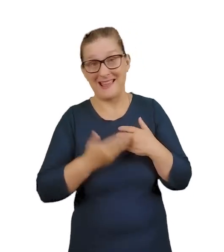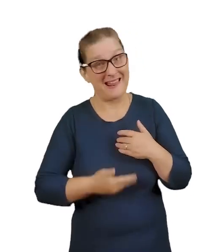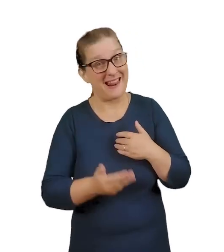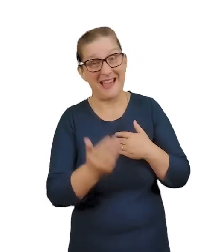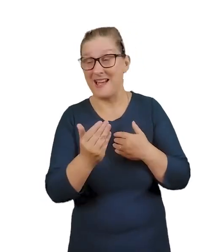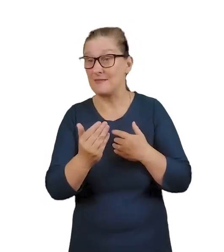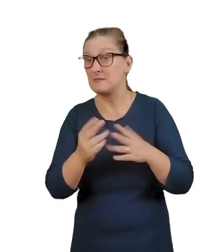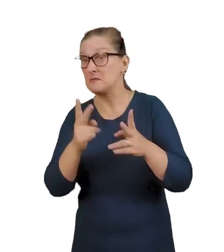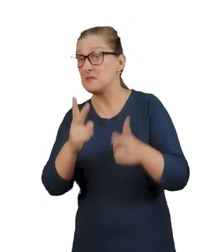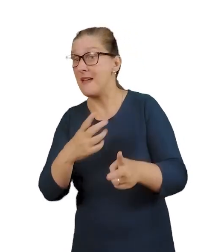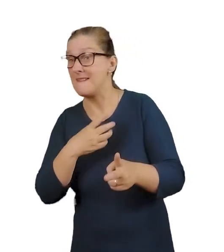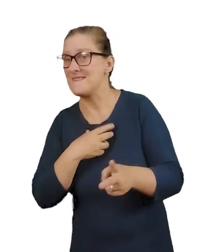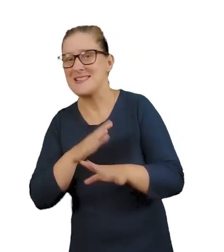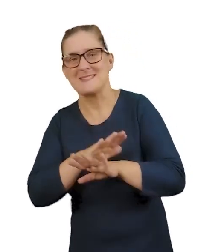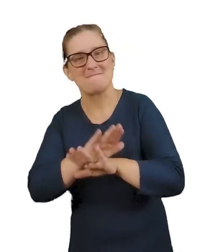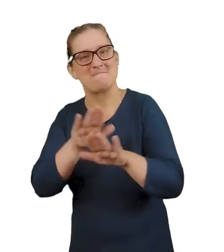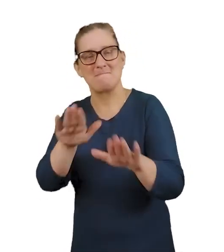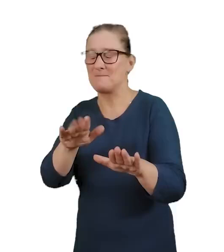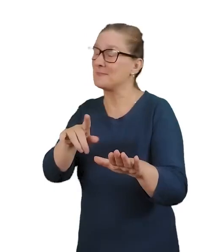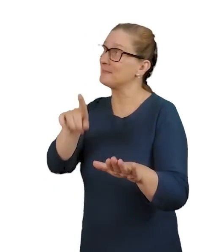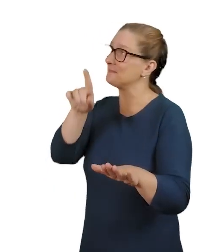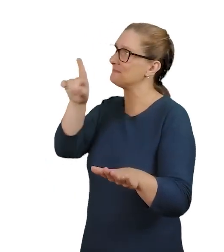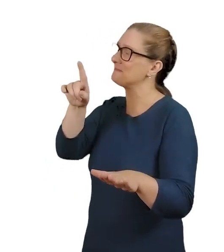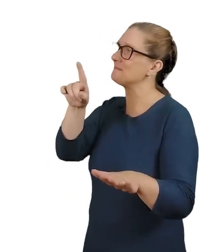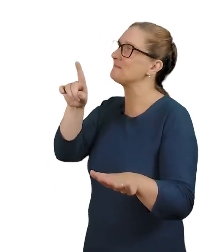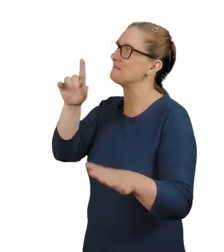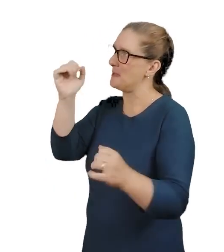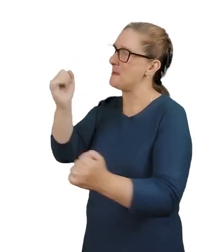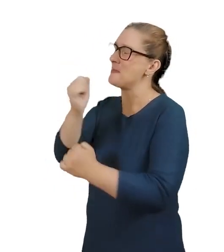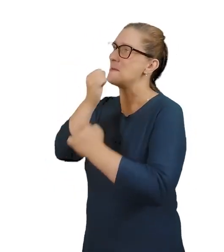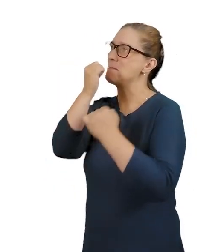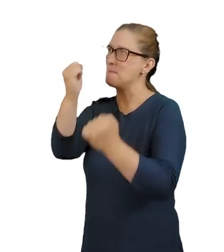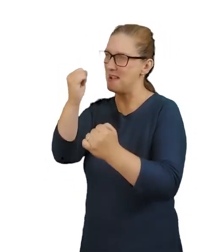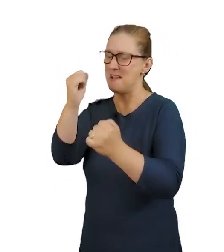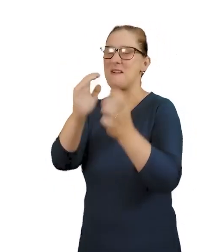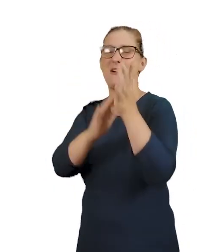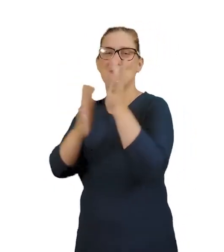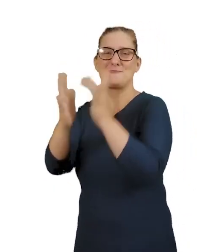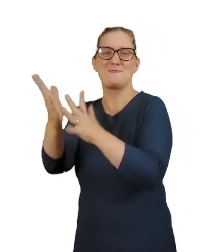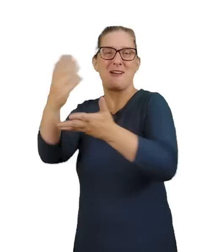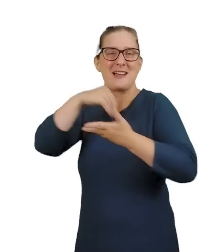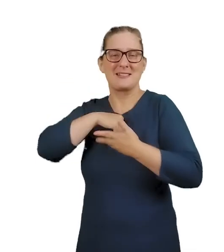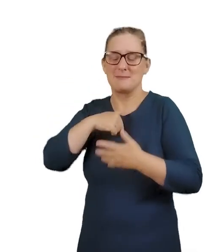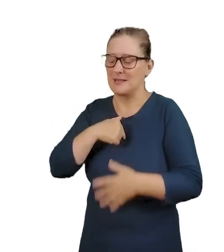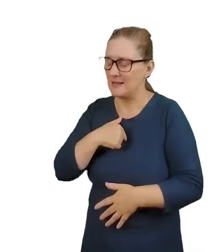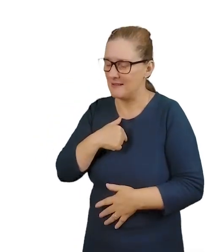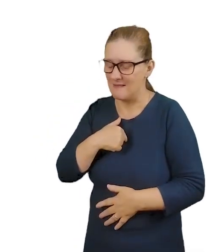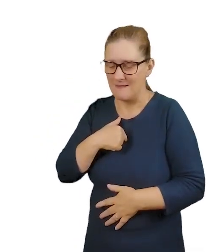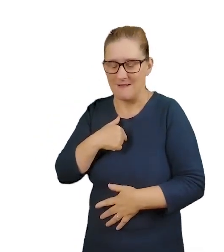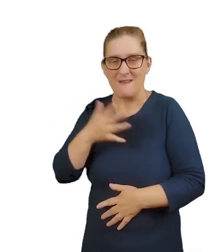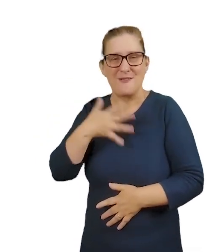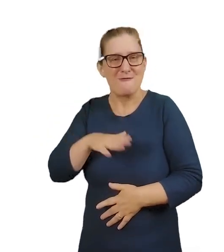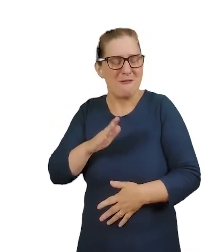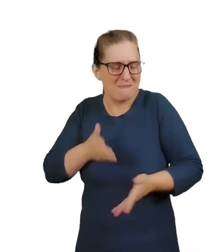In life, no fear in death. This is the power of Christ in